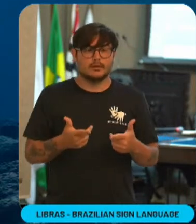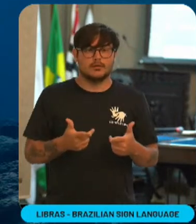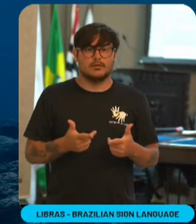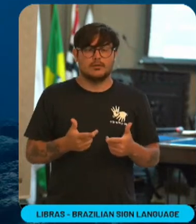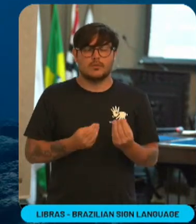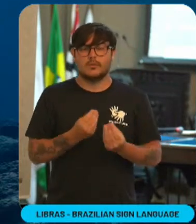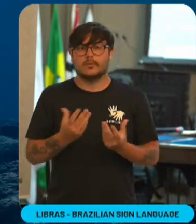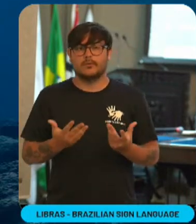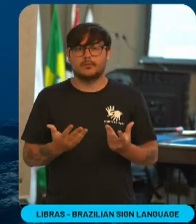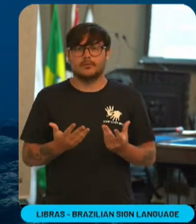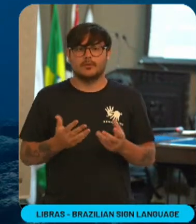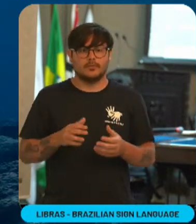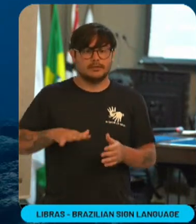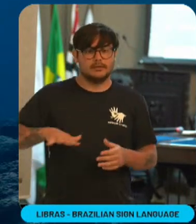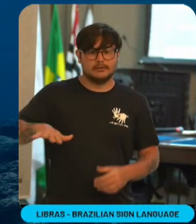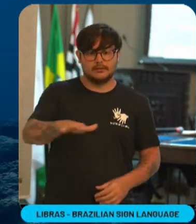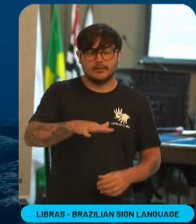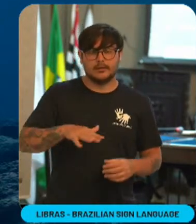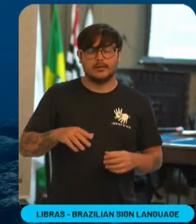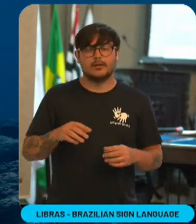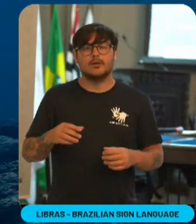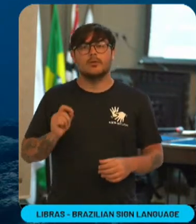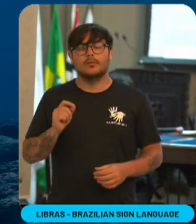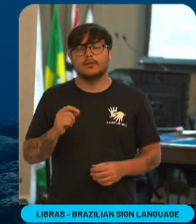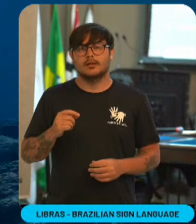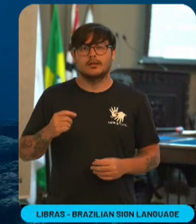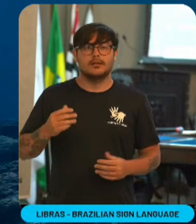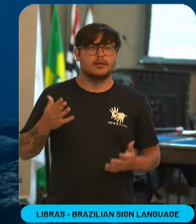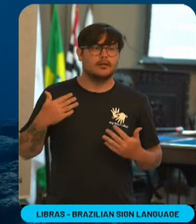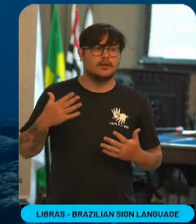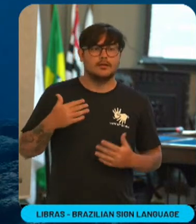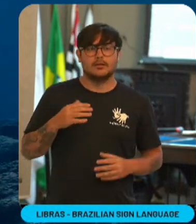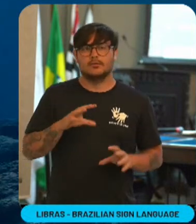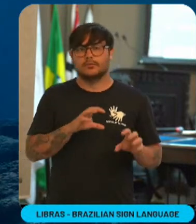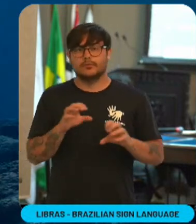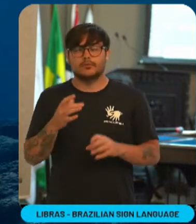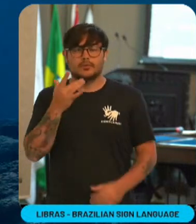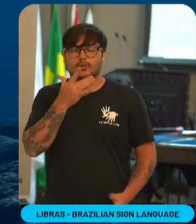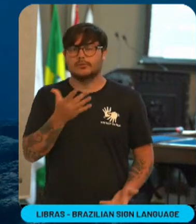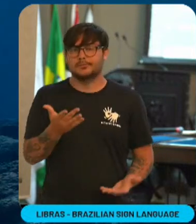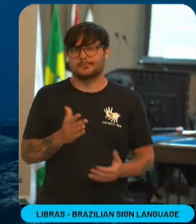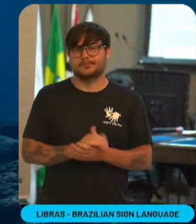be trying to look for solutions to let that area more